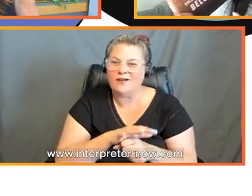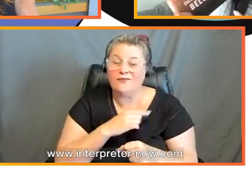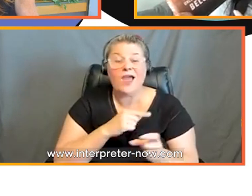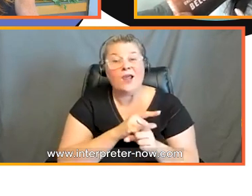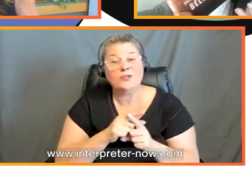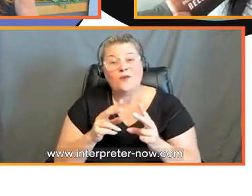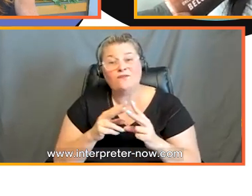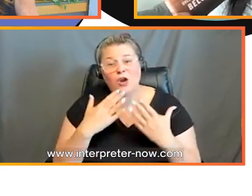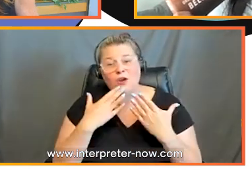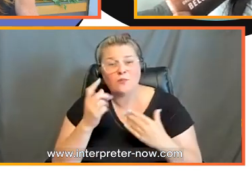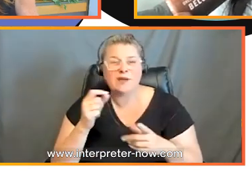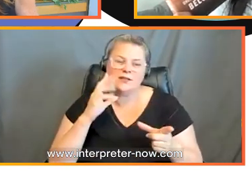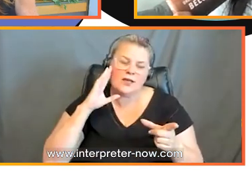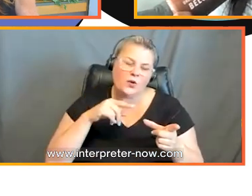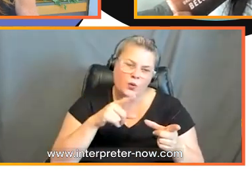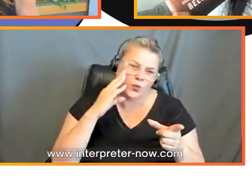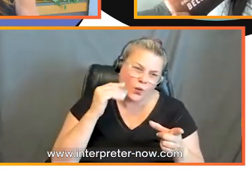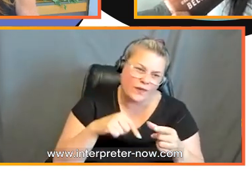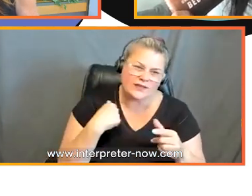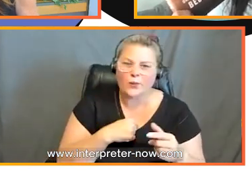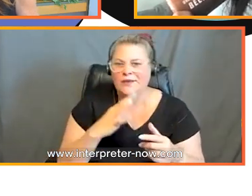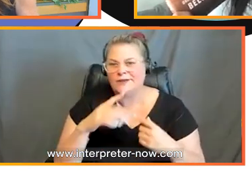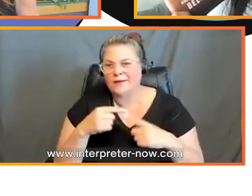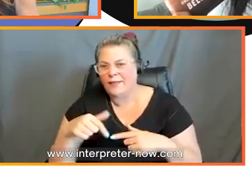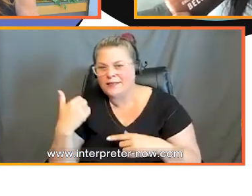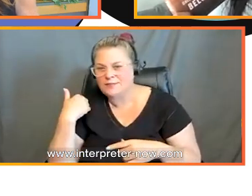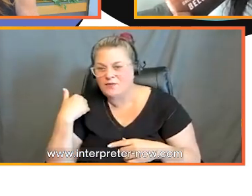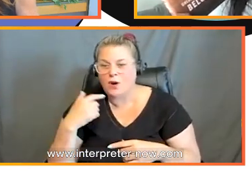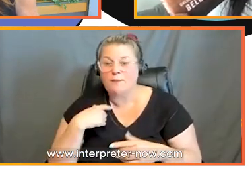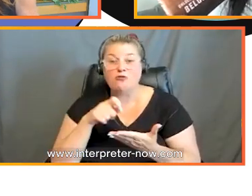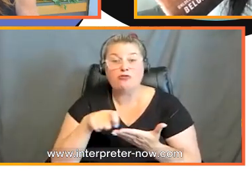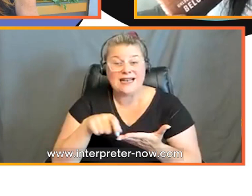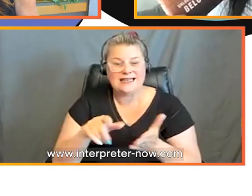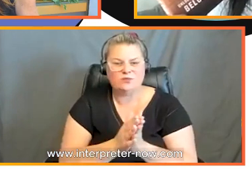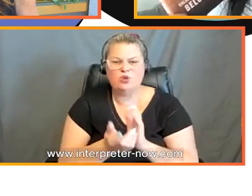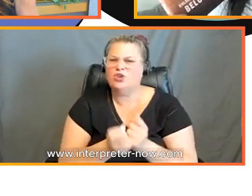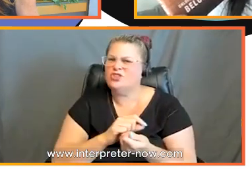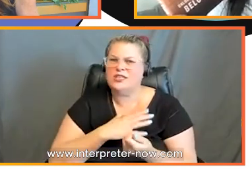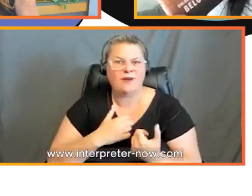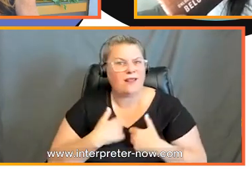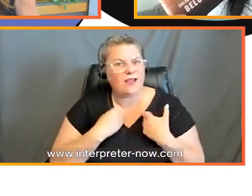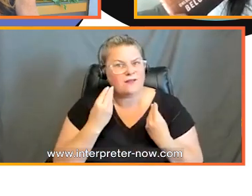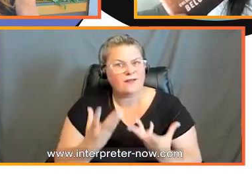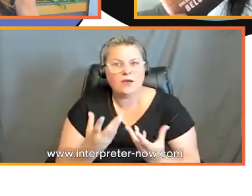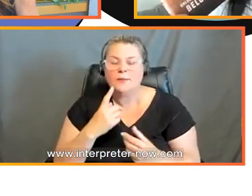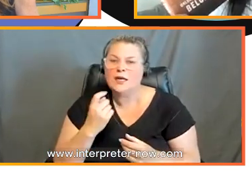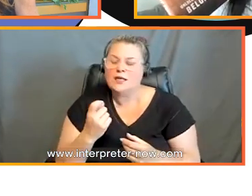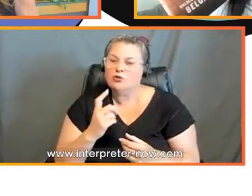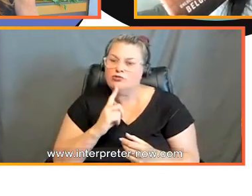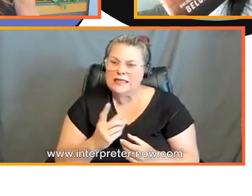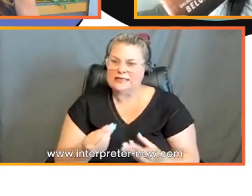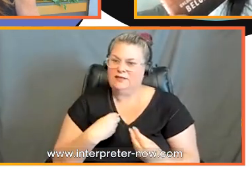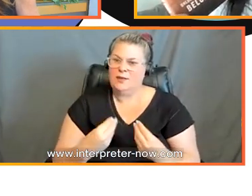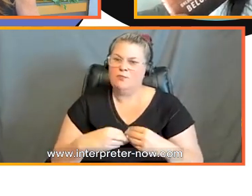grateful because, Melinda, I know you know this. We've talked about this before. Writing this book changed my life because it has given